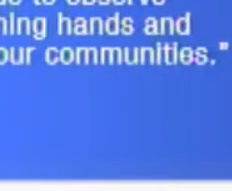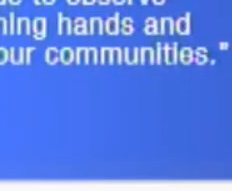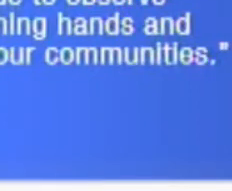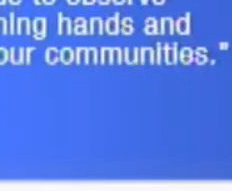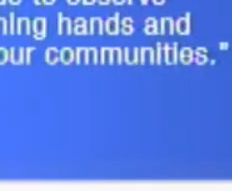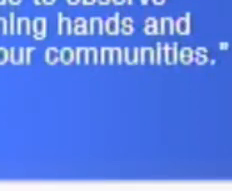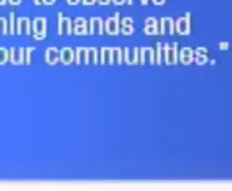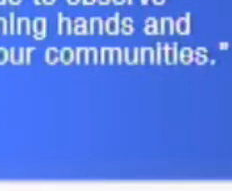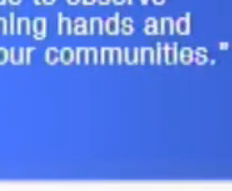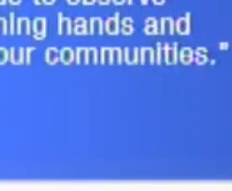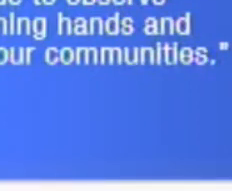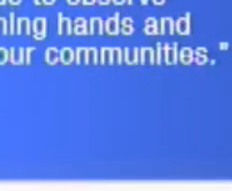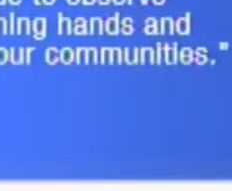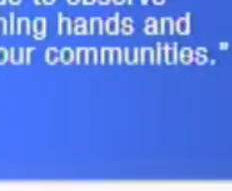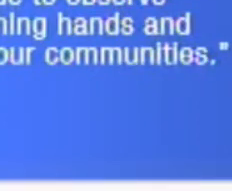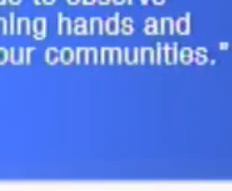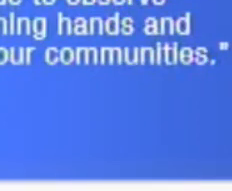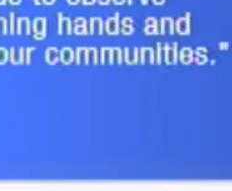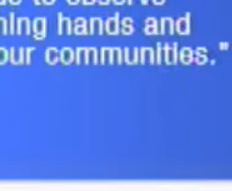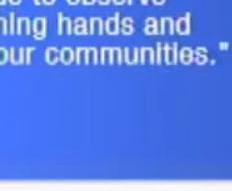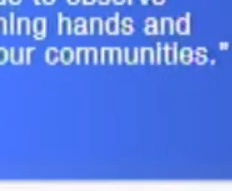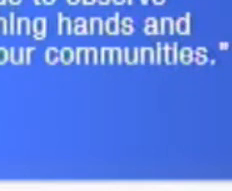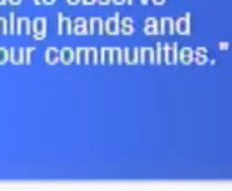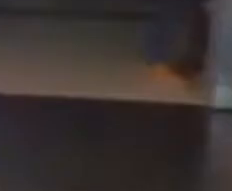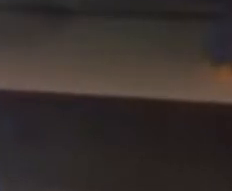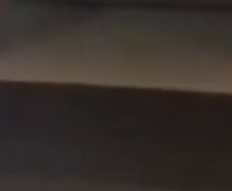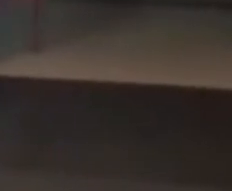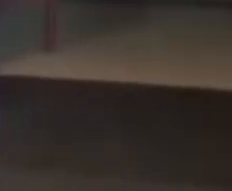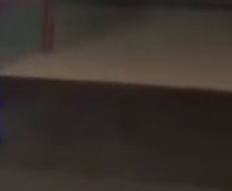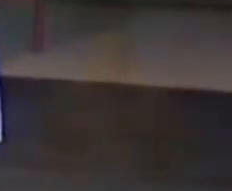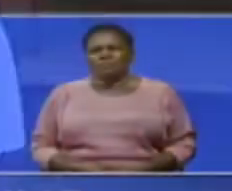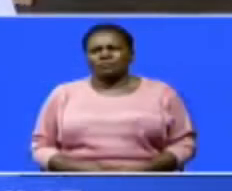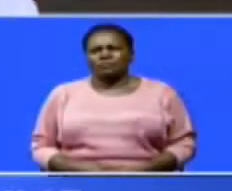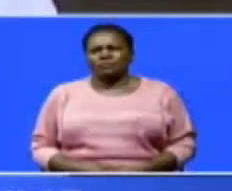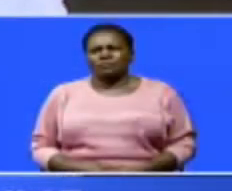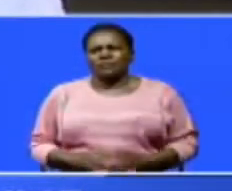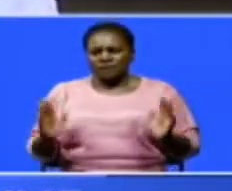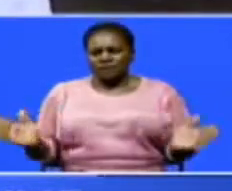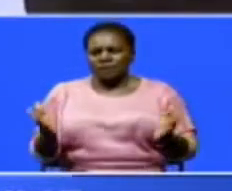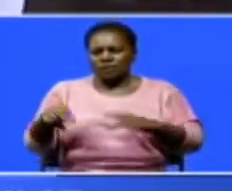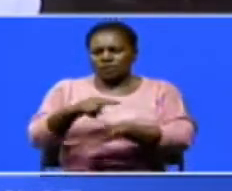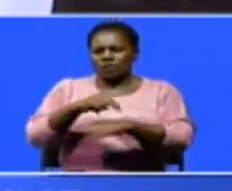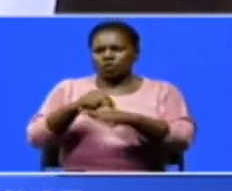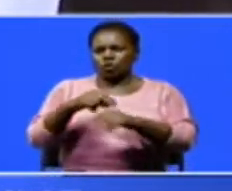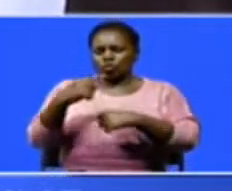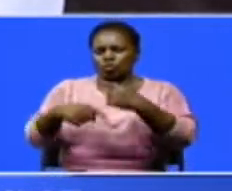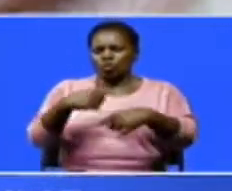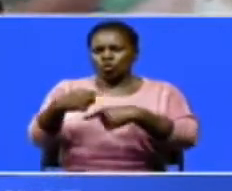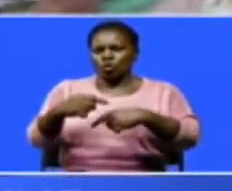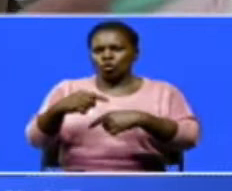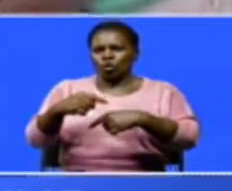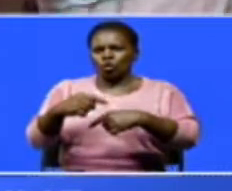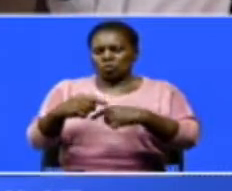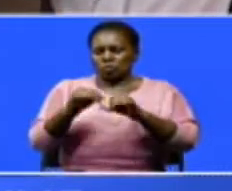together but by staying apart to break the chain of infection, urging the nation to continue observing good